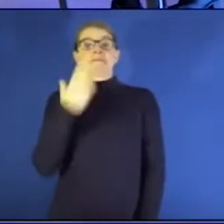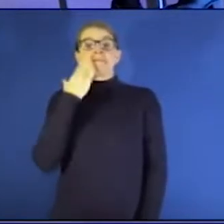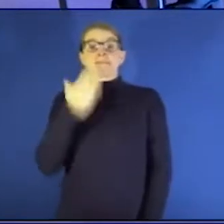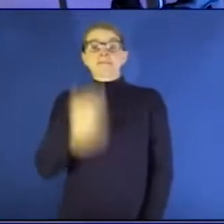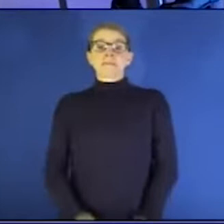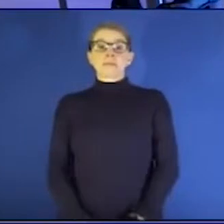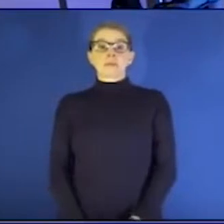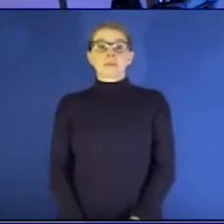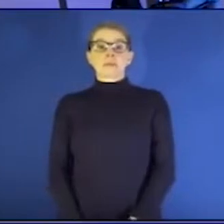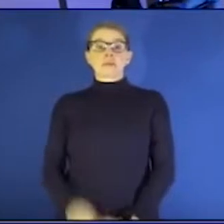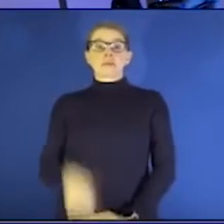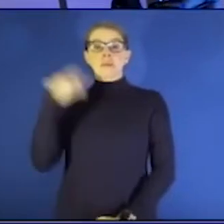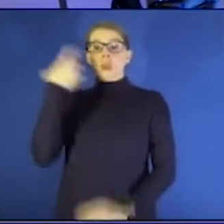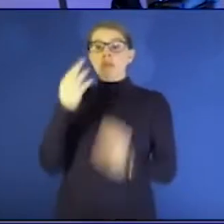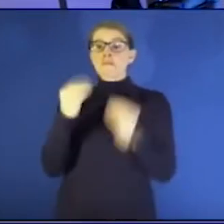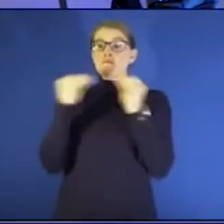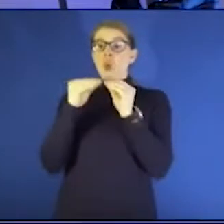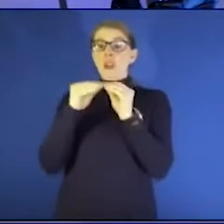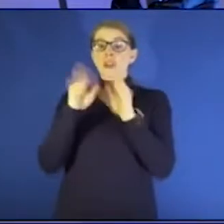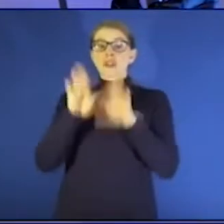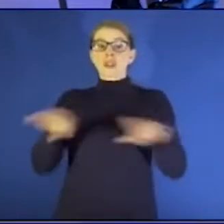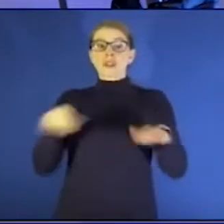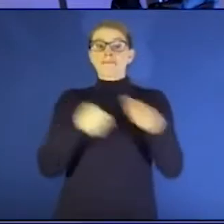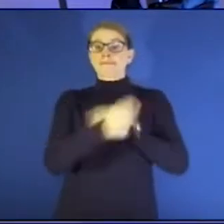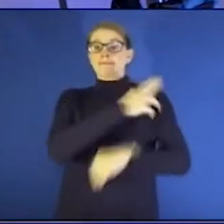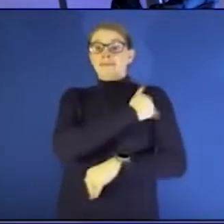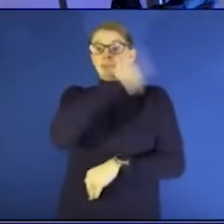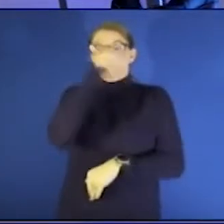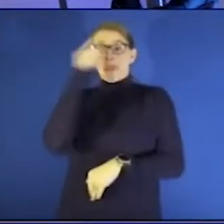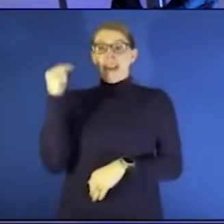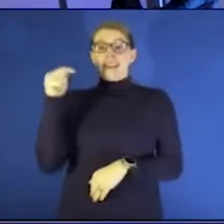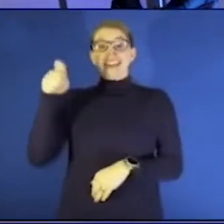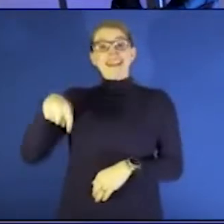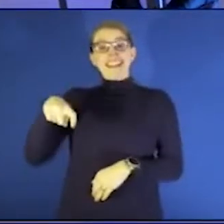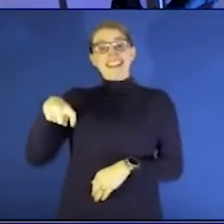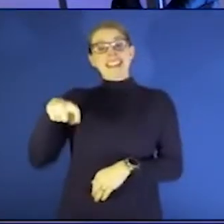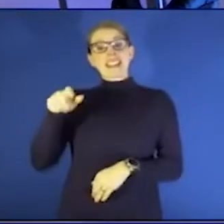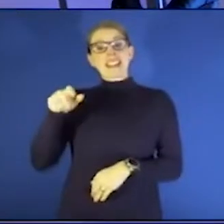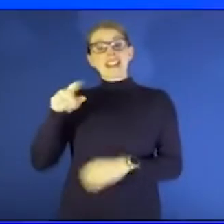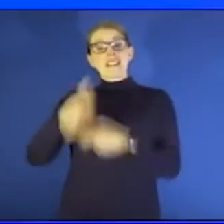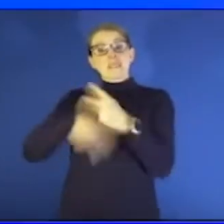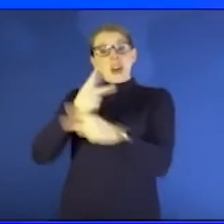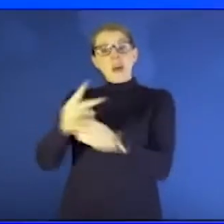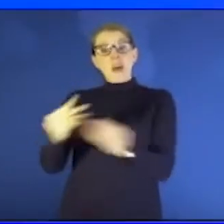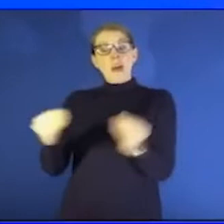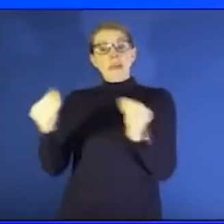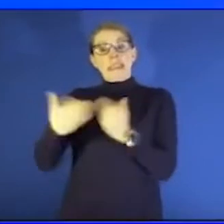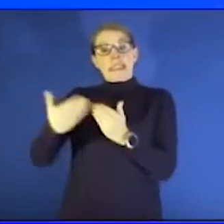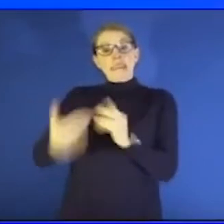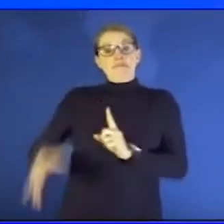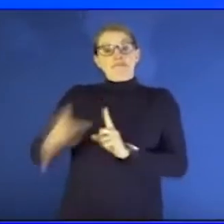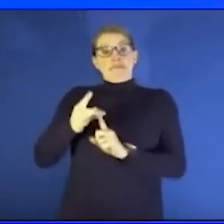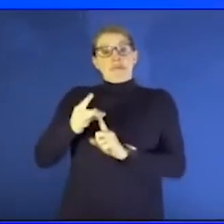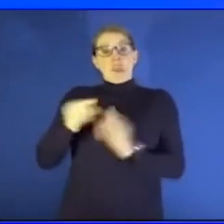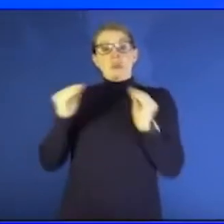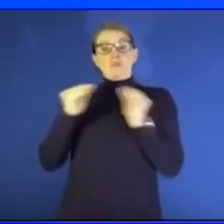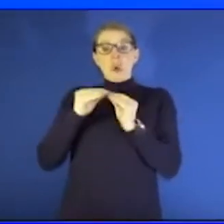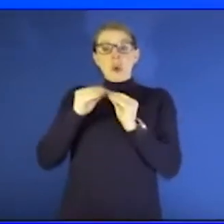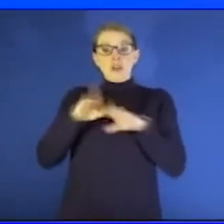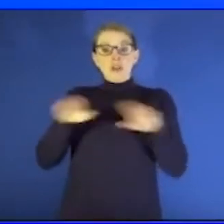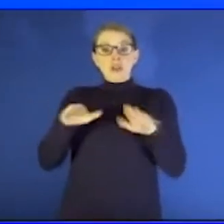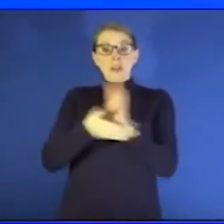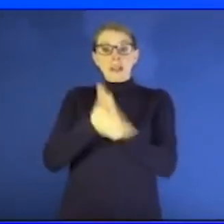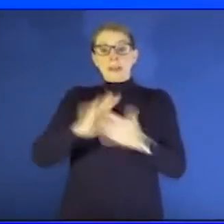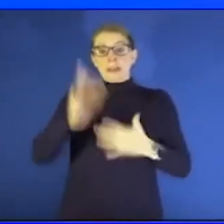reason there are more children being hospitalized is because this variant is more contagious and therefore more children are getting sick. So we have a larger number of